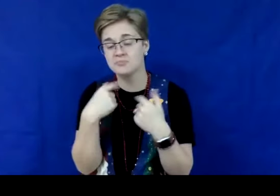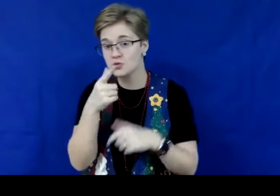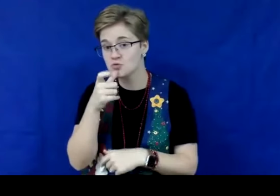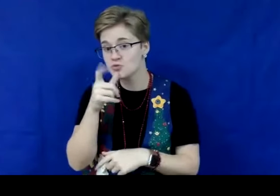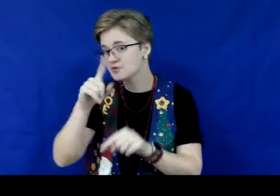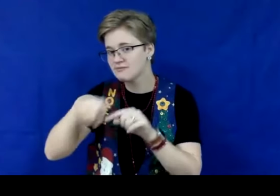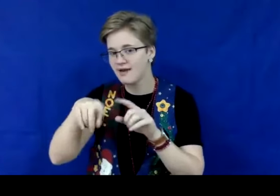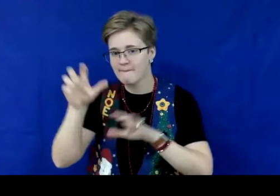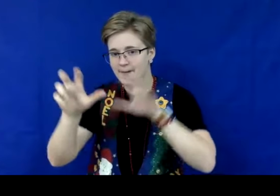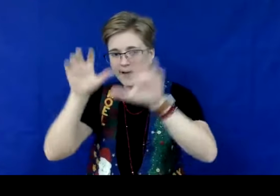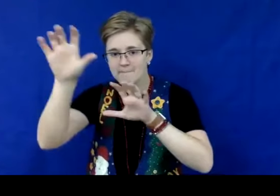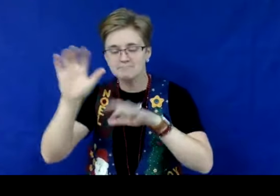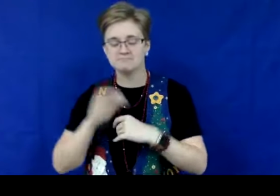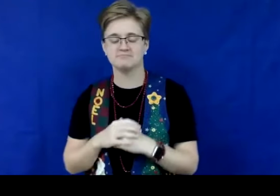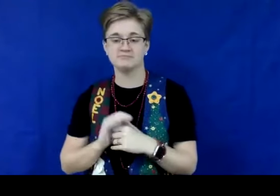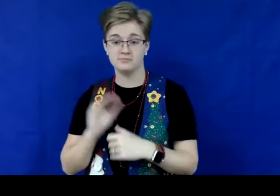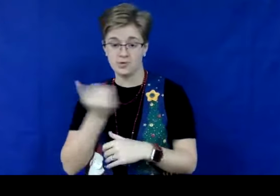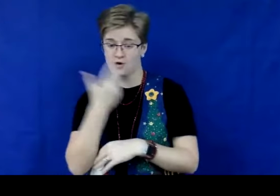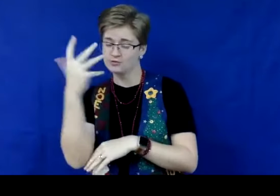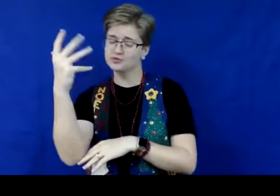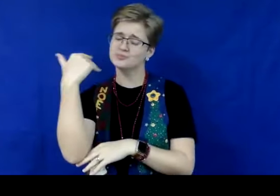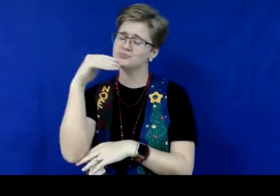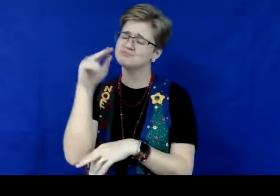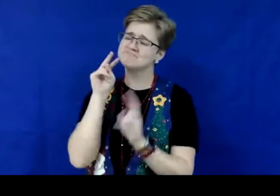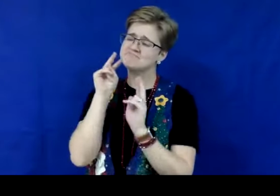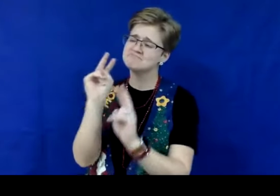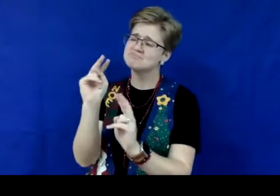well. Our tree looks so pretty.